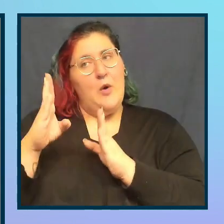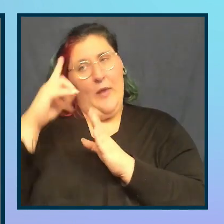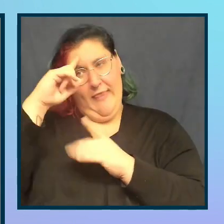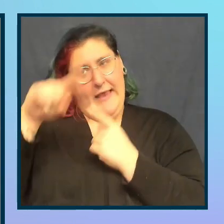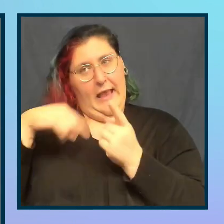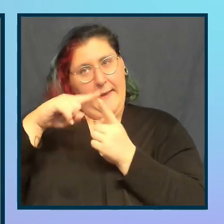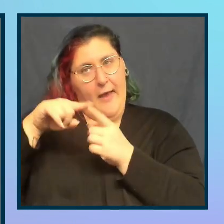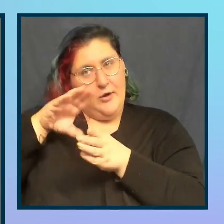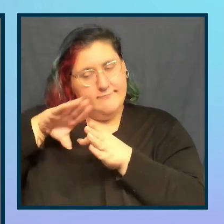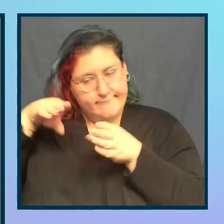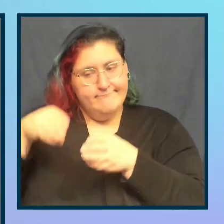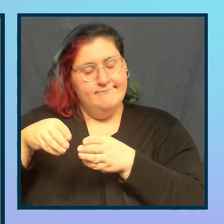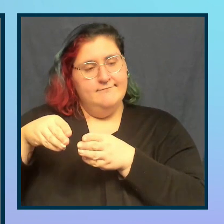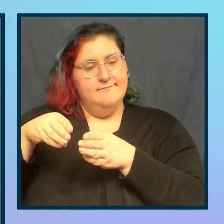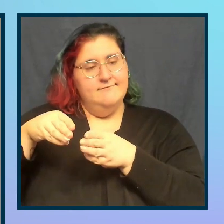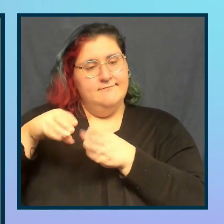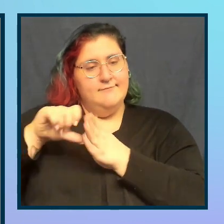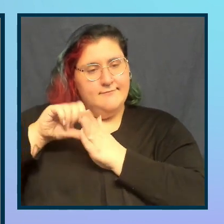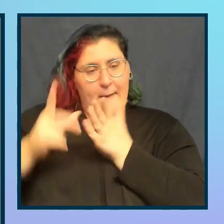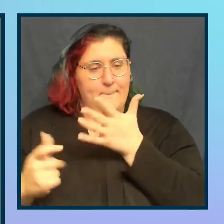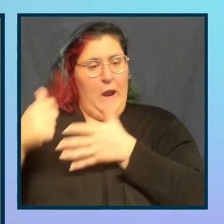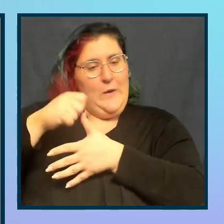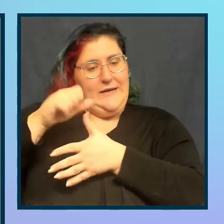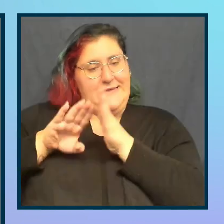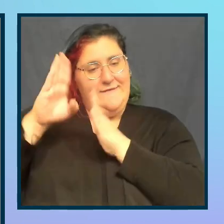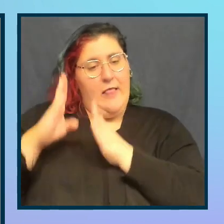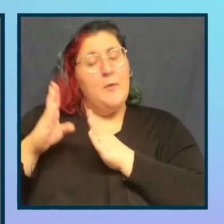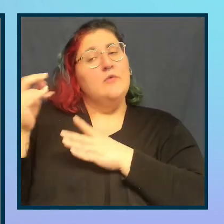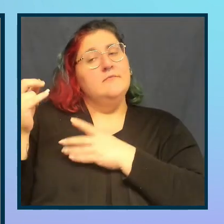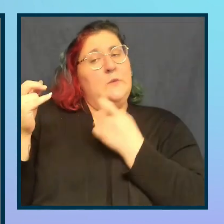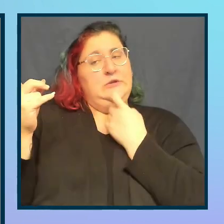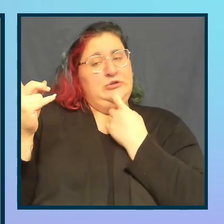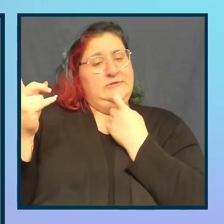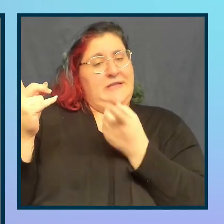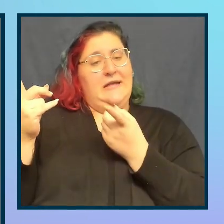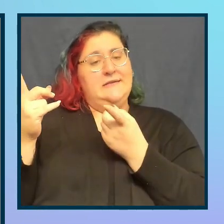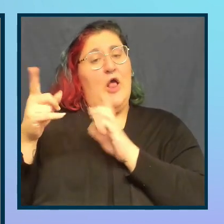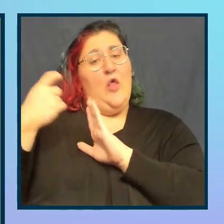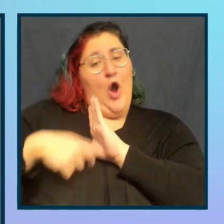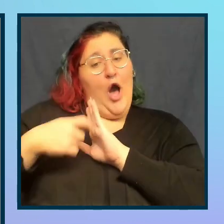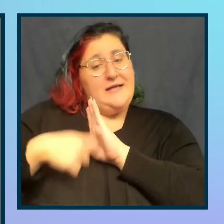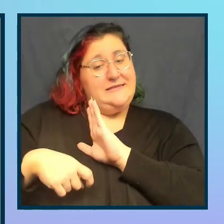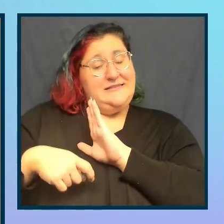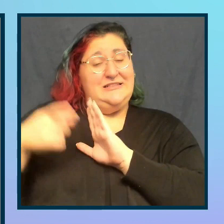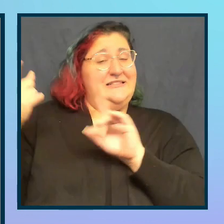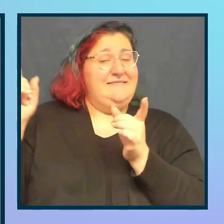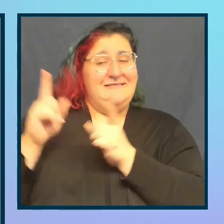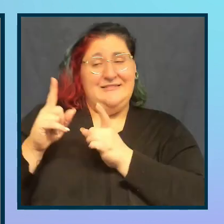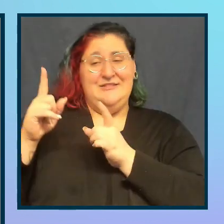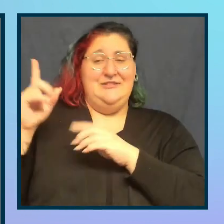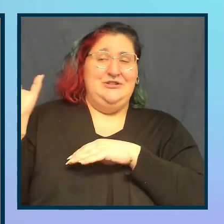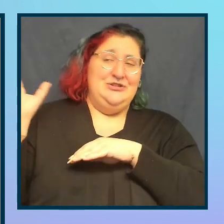it, is the cost is at its lowest if you're doing it at the development stage. If you let